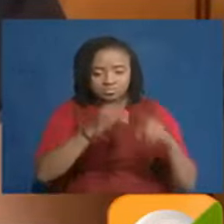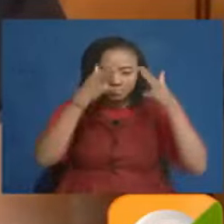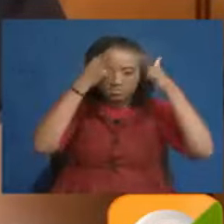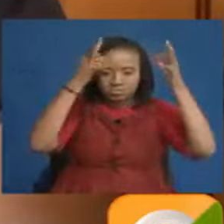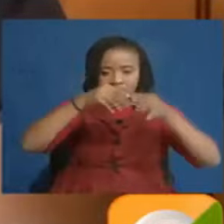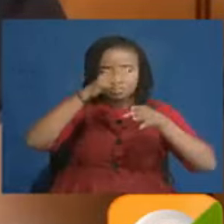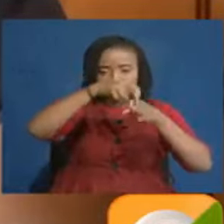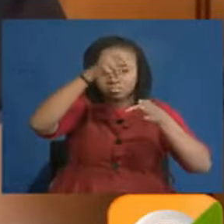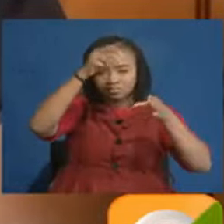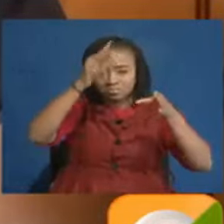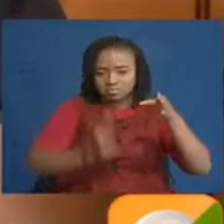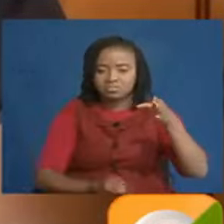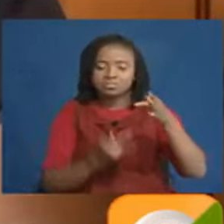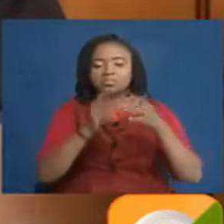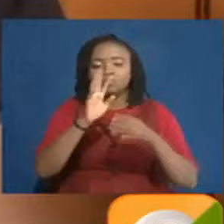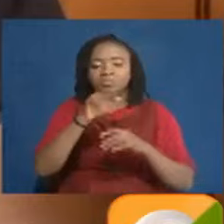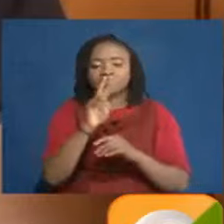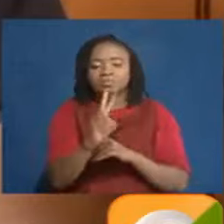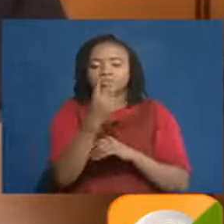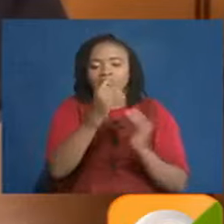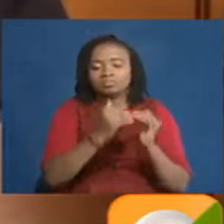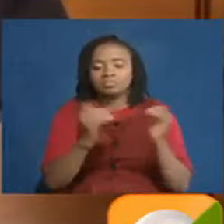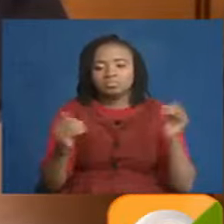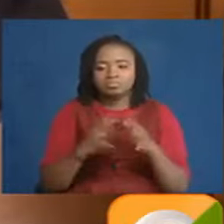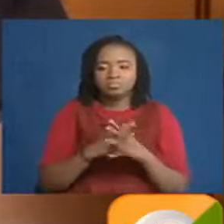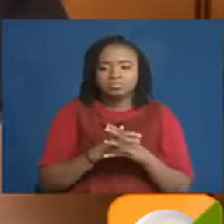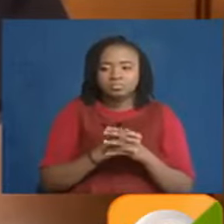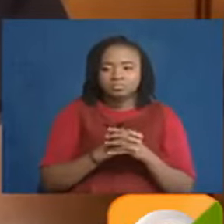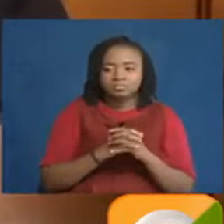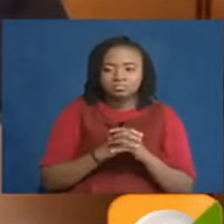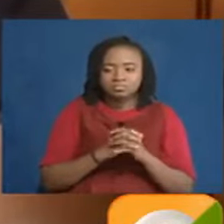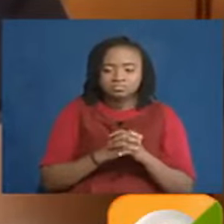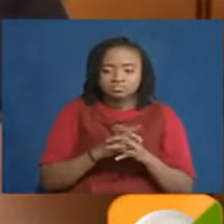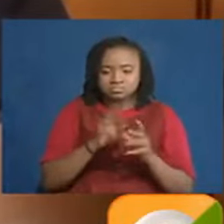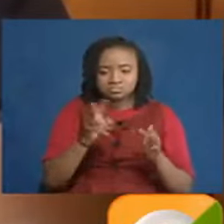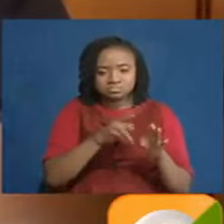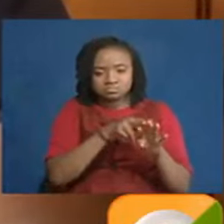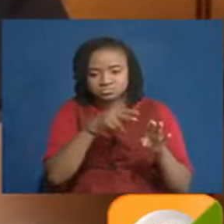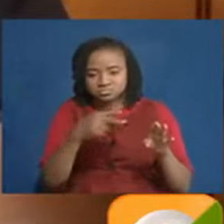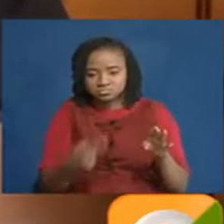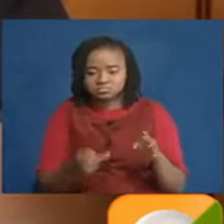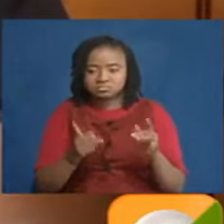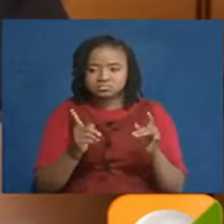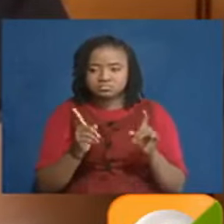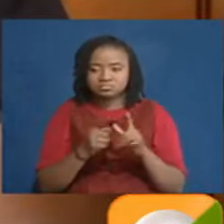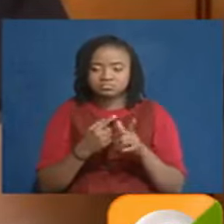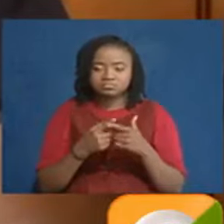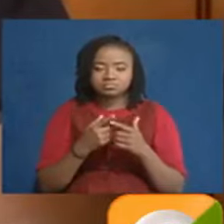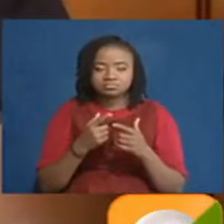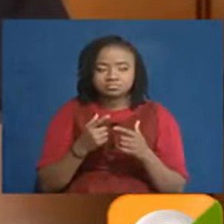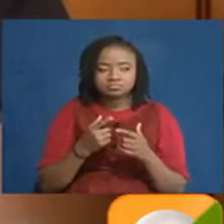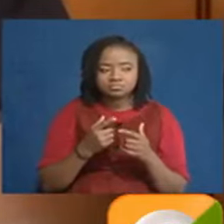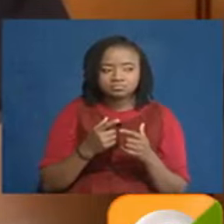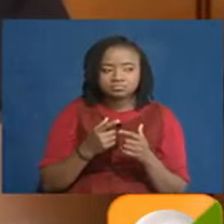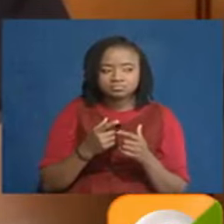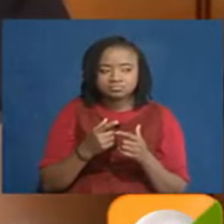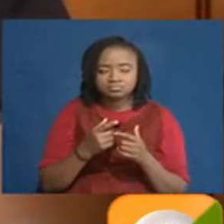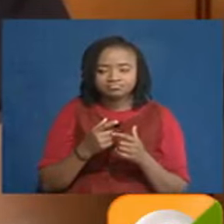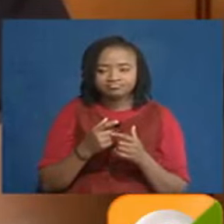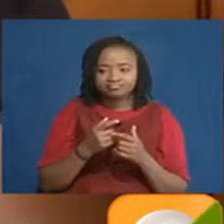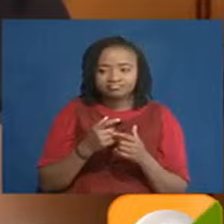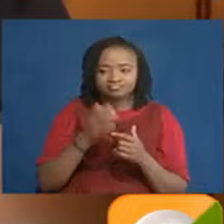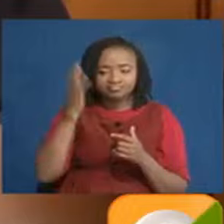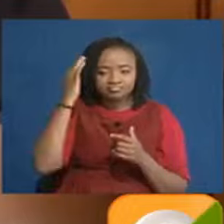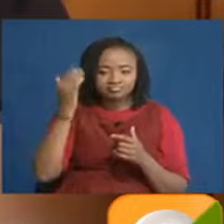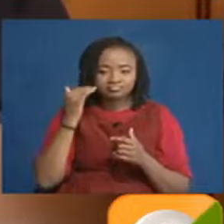the second floor of the hostel. She fell down and hit her head, and we took